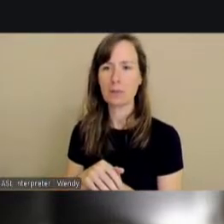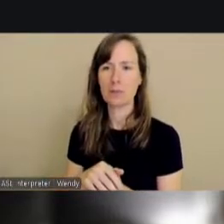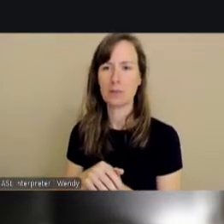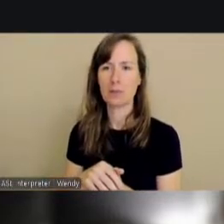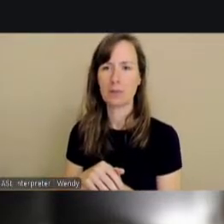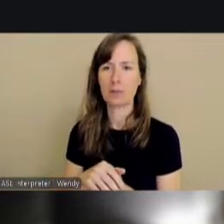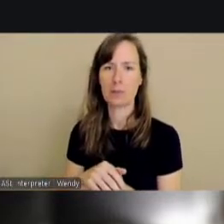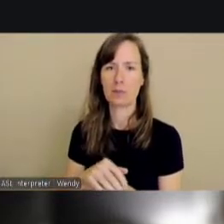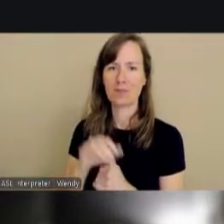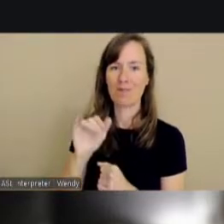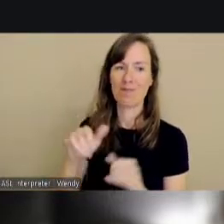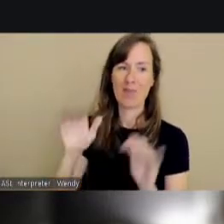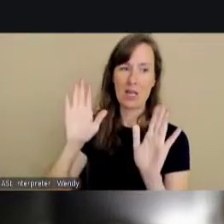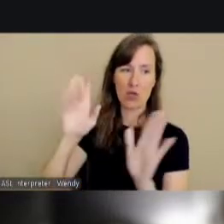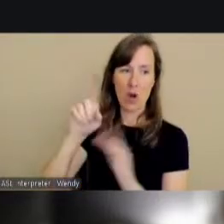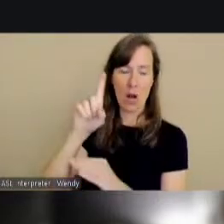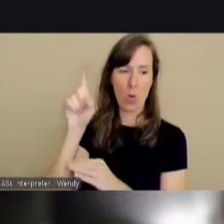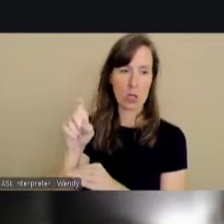That's a great question.